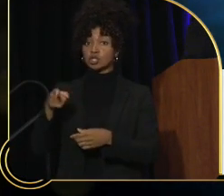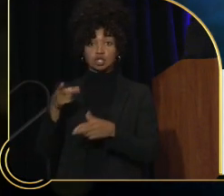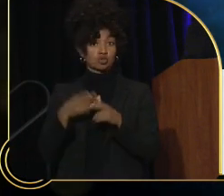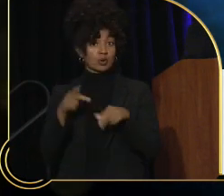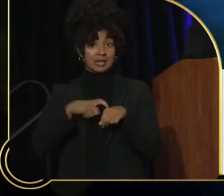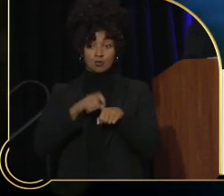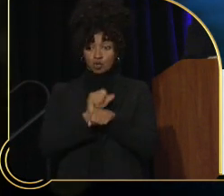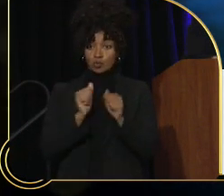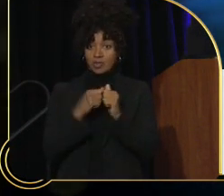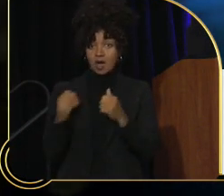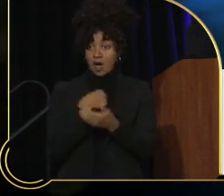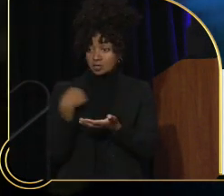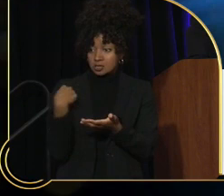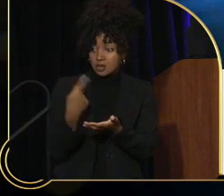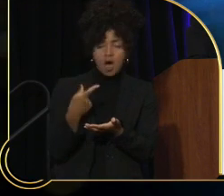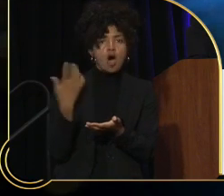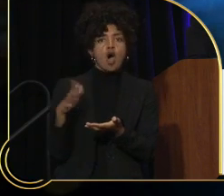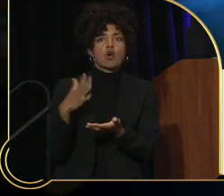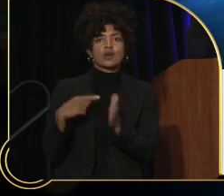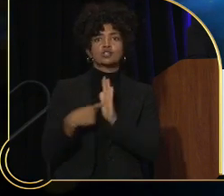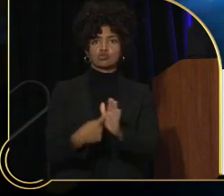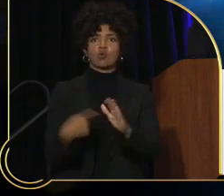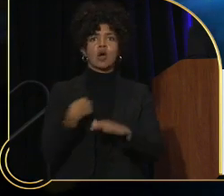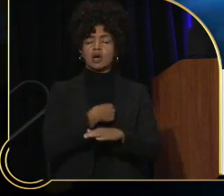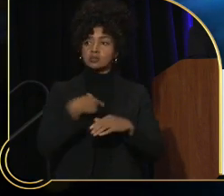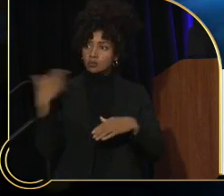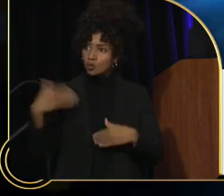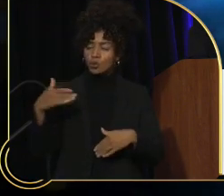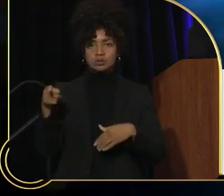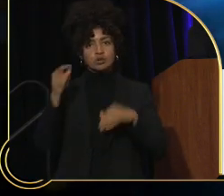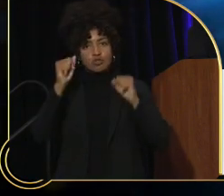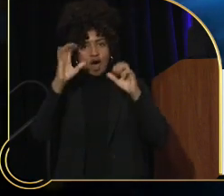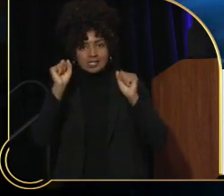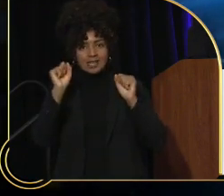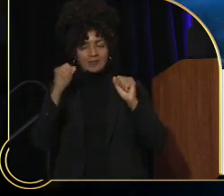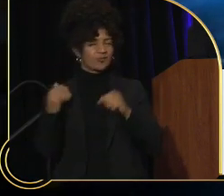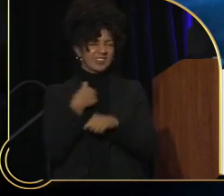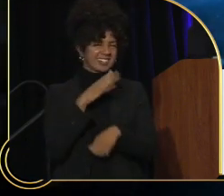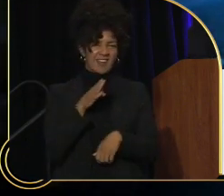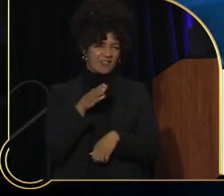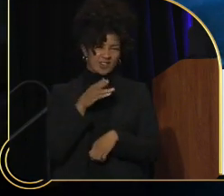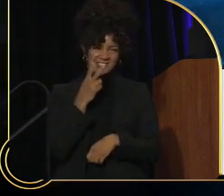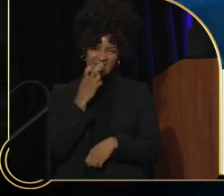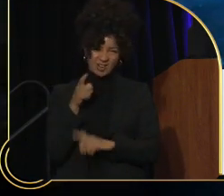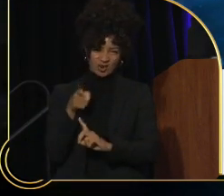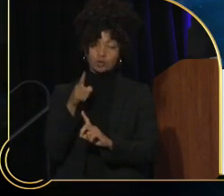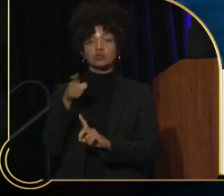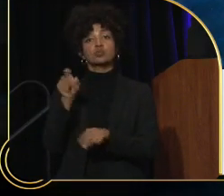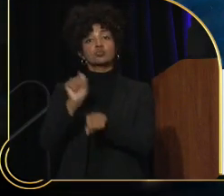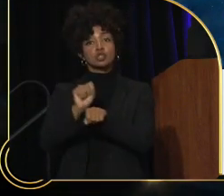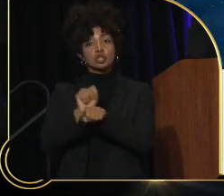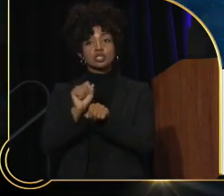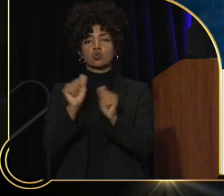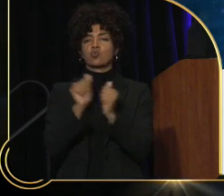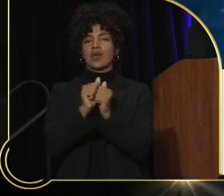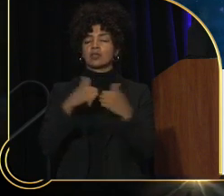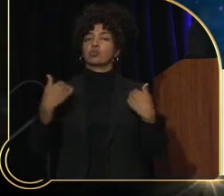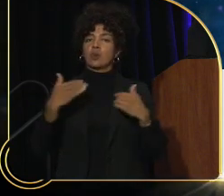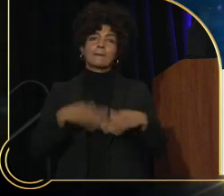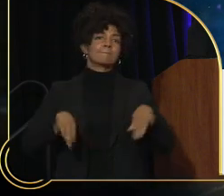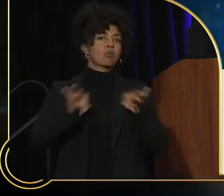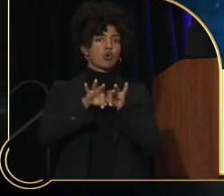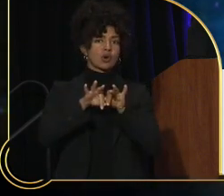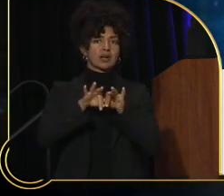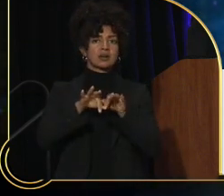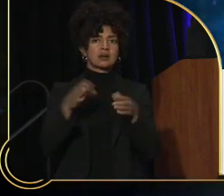any doubt. She led us into a groundbreaking settlement with Yale over their treatment of students with mental health